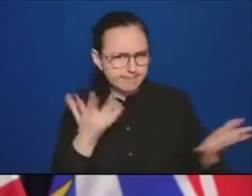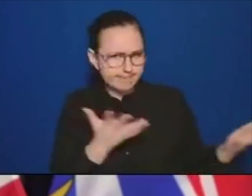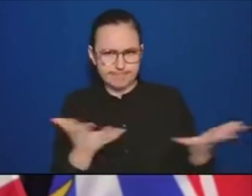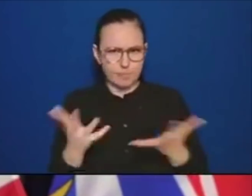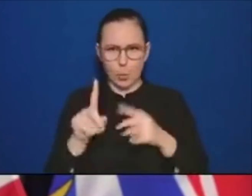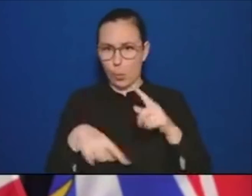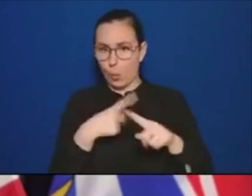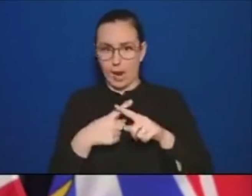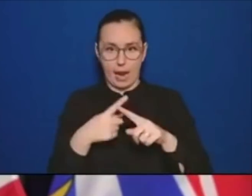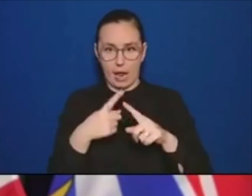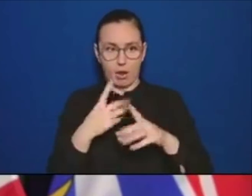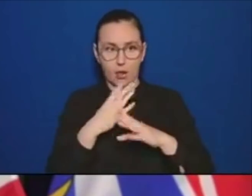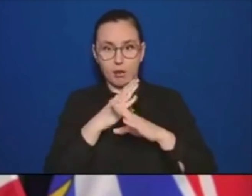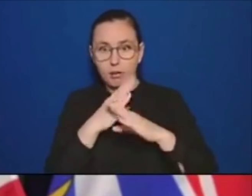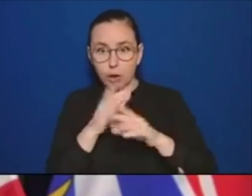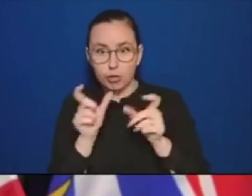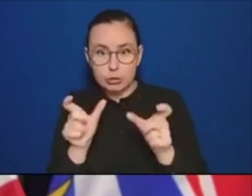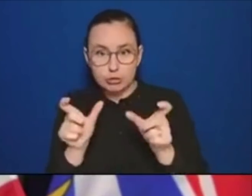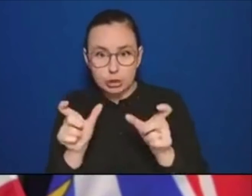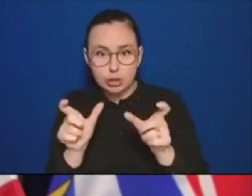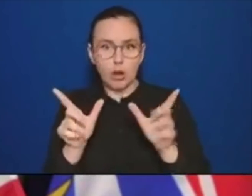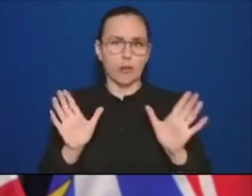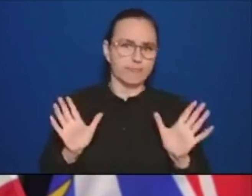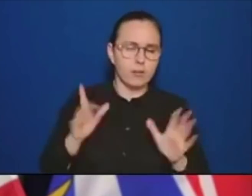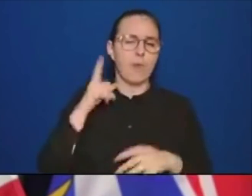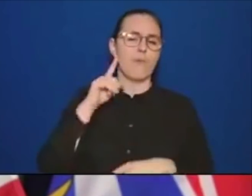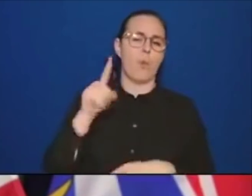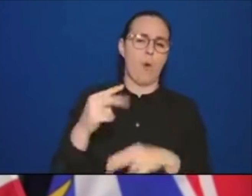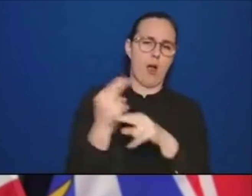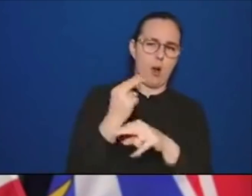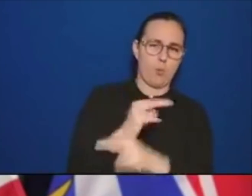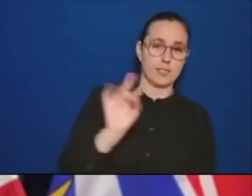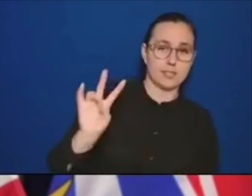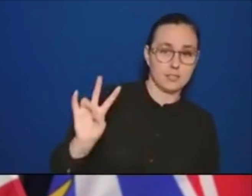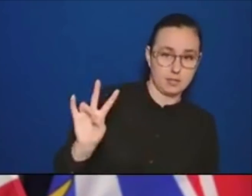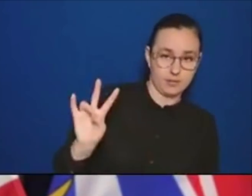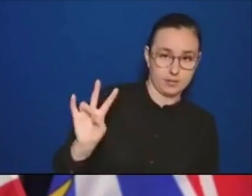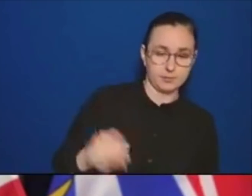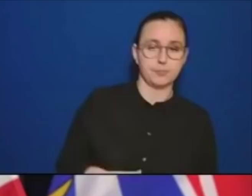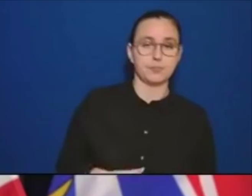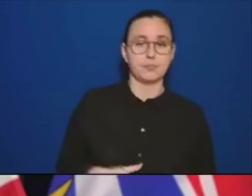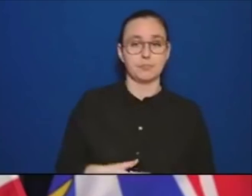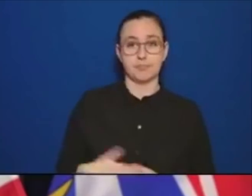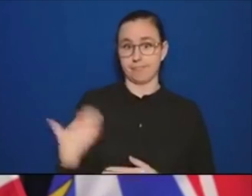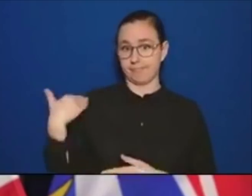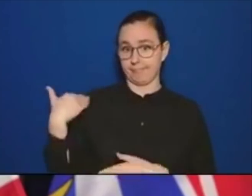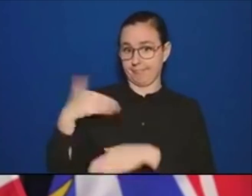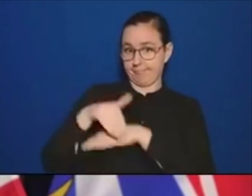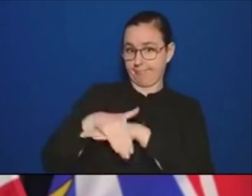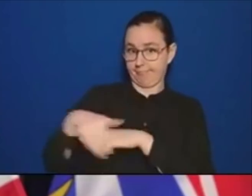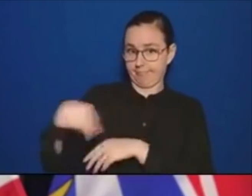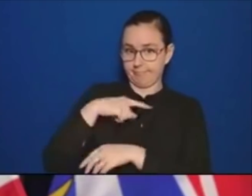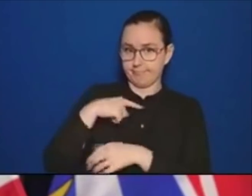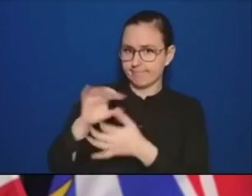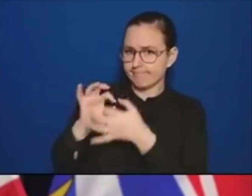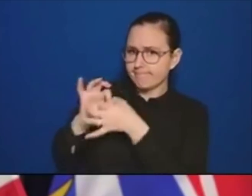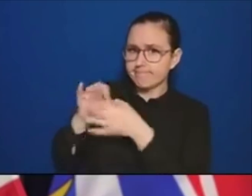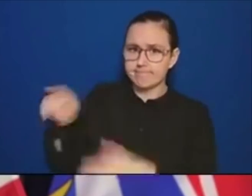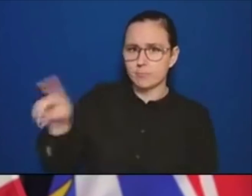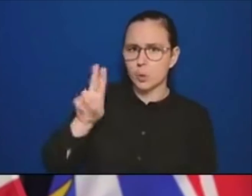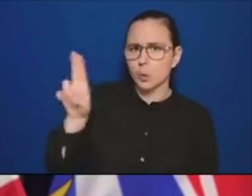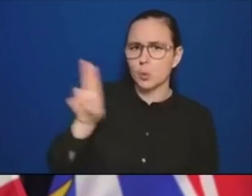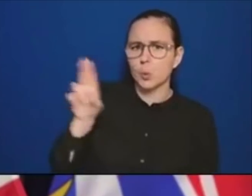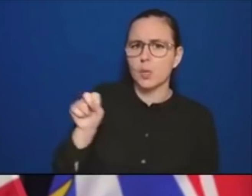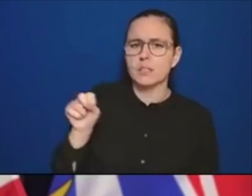federal government worked with the United States to implement measures to help fast-track truckers who don't typically travel to the U.S., and the United